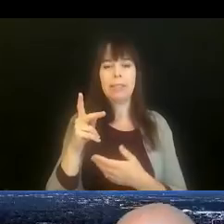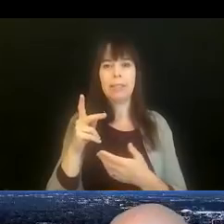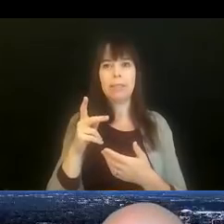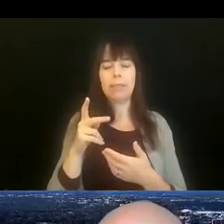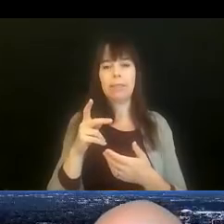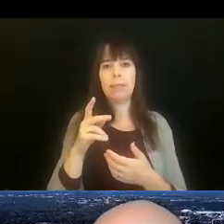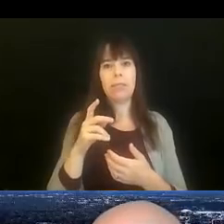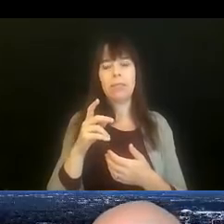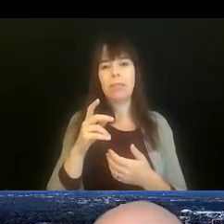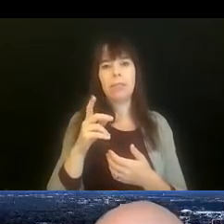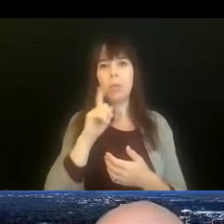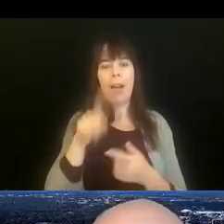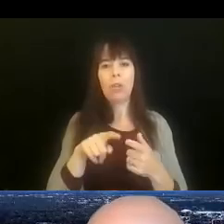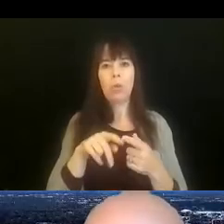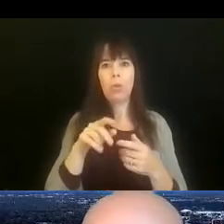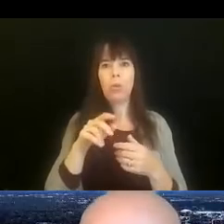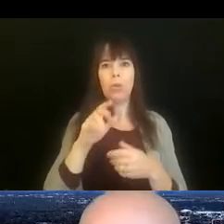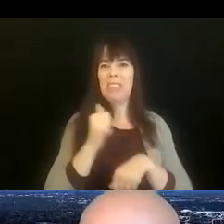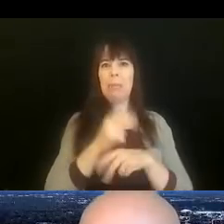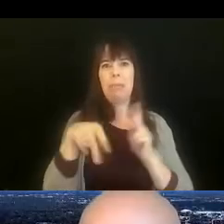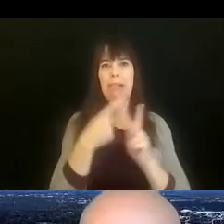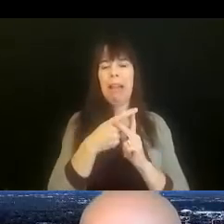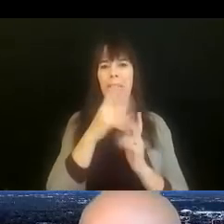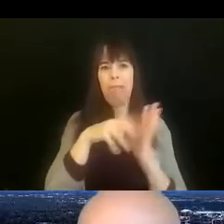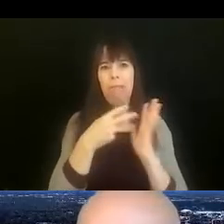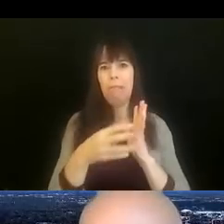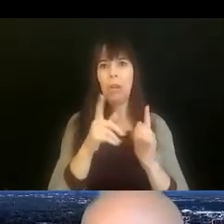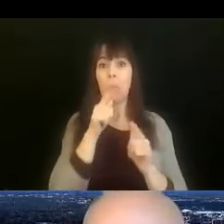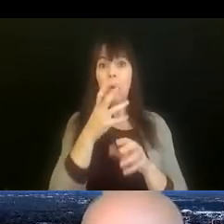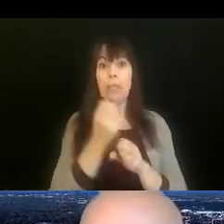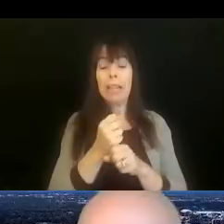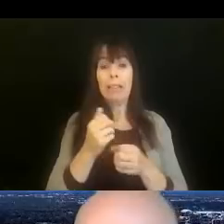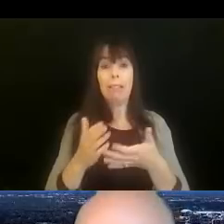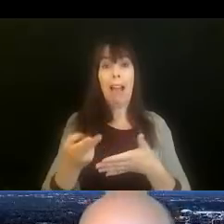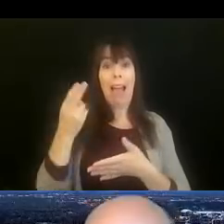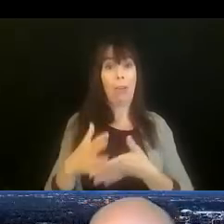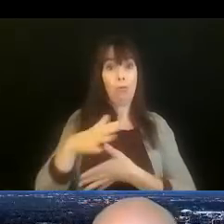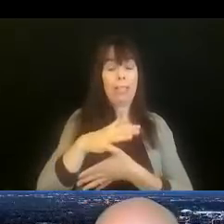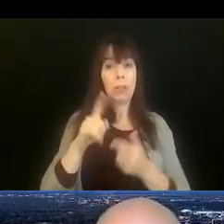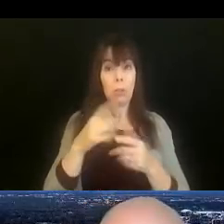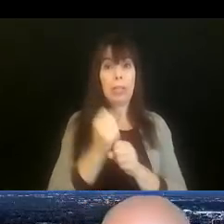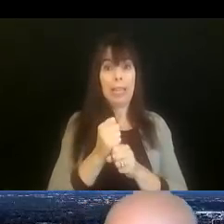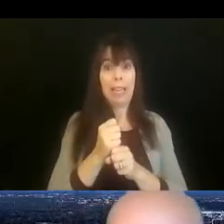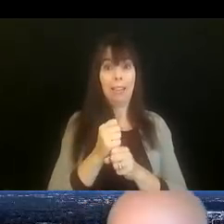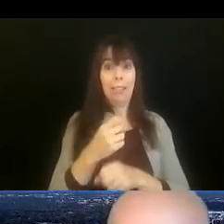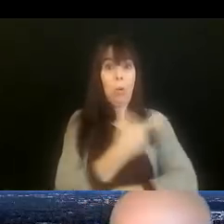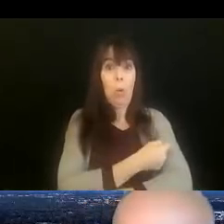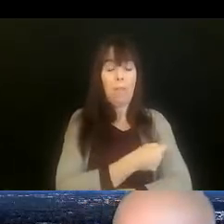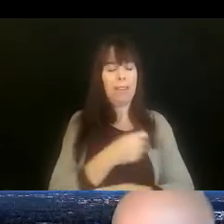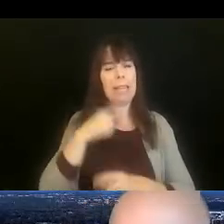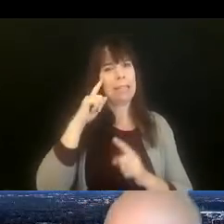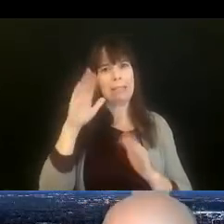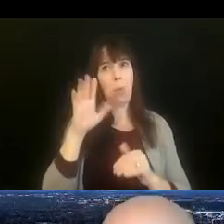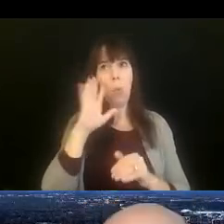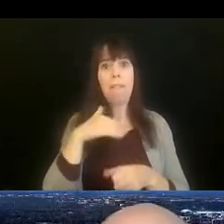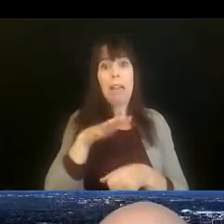There'll have to be developed an algorithm as to who's high risk to receive the COVID, because I anticipate there won't be vaccine for